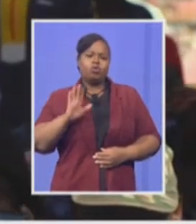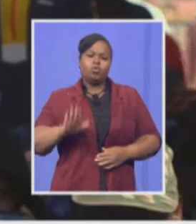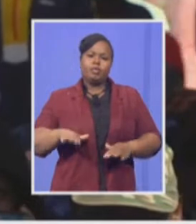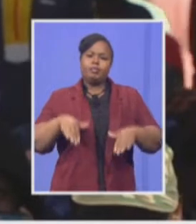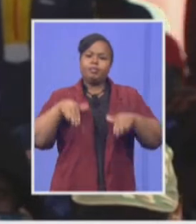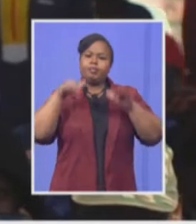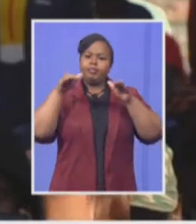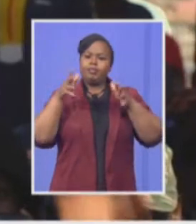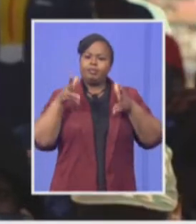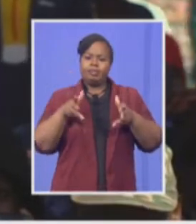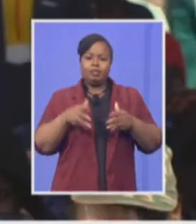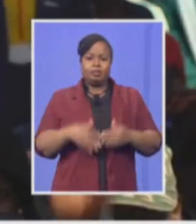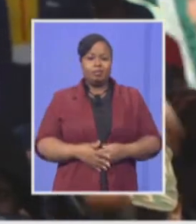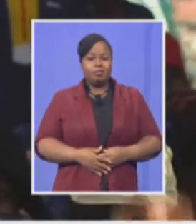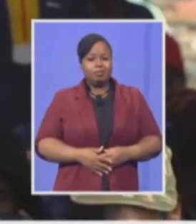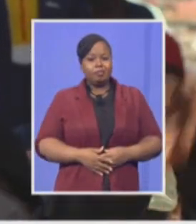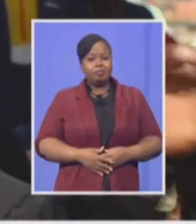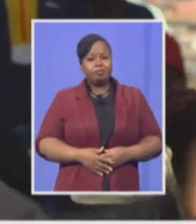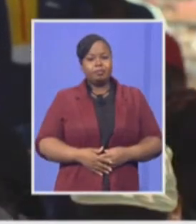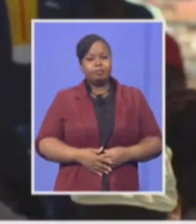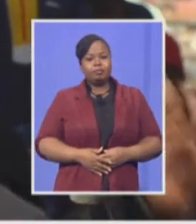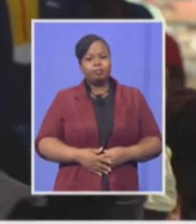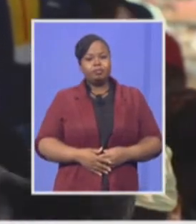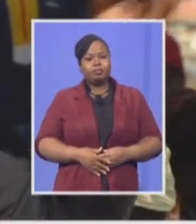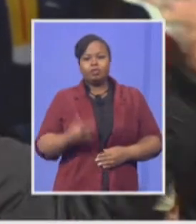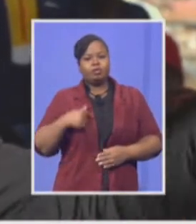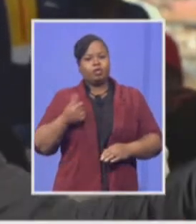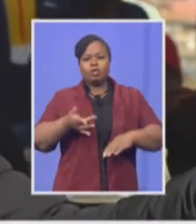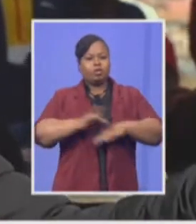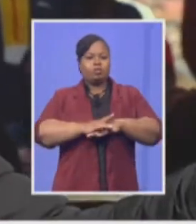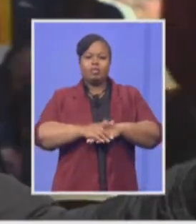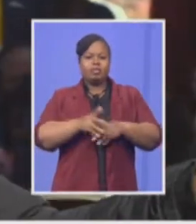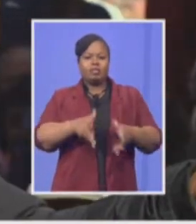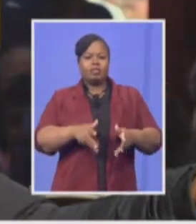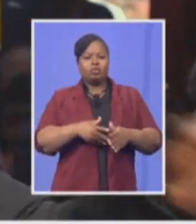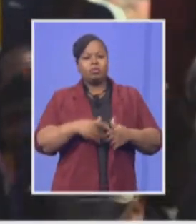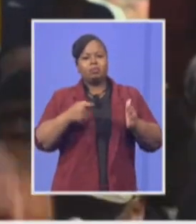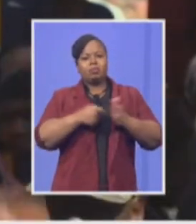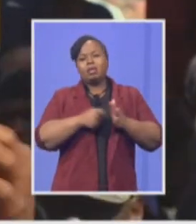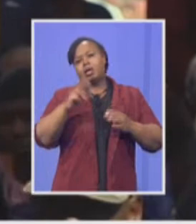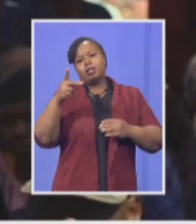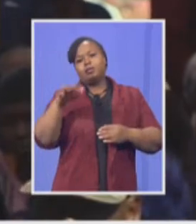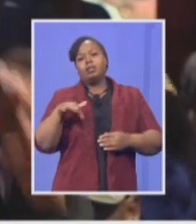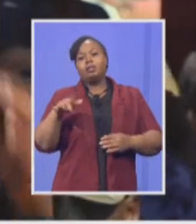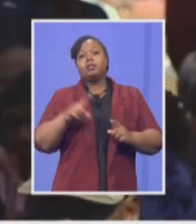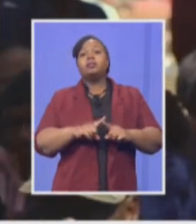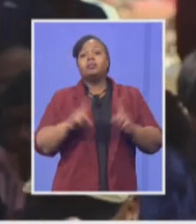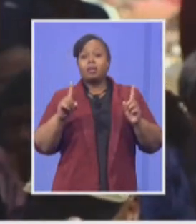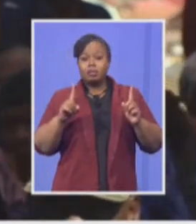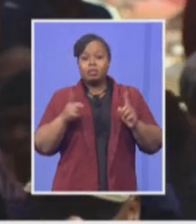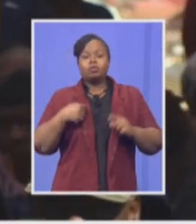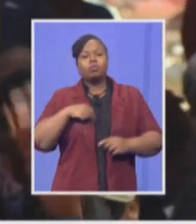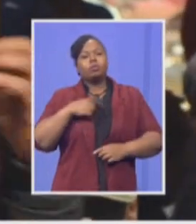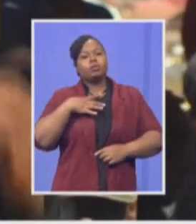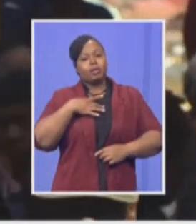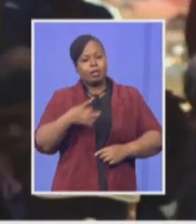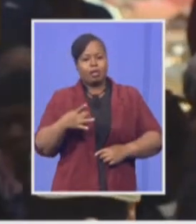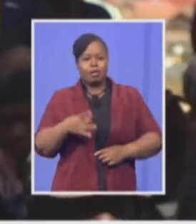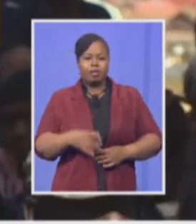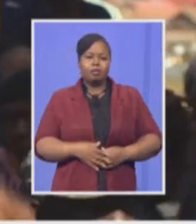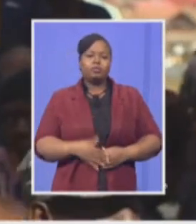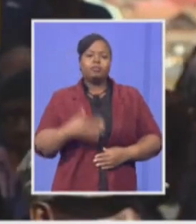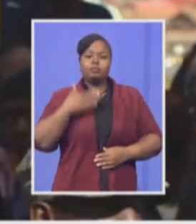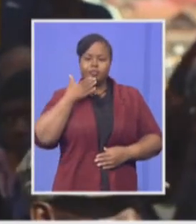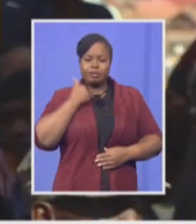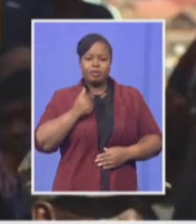lana noma mhlambe sike cishe sifele la sizobe sesiyothenga ezinye izindawo kodwa siyathanda sifuna ukuthi ke kwakhiwe